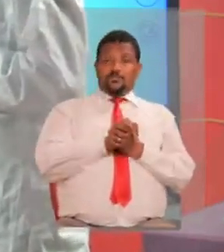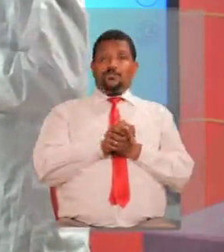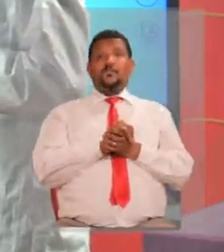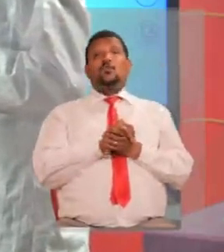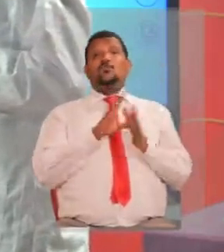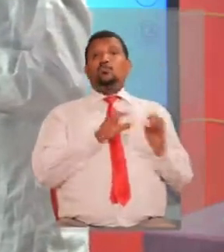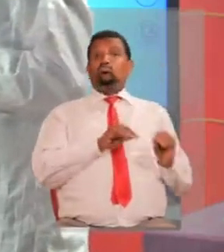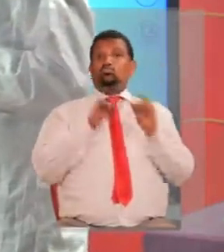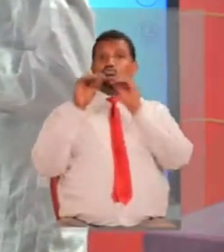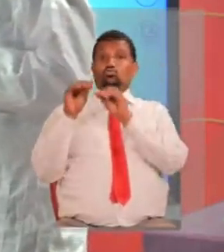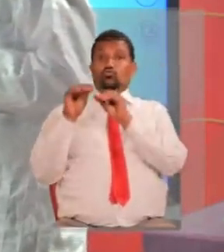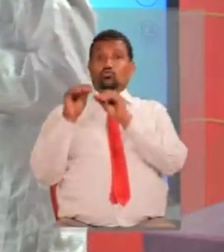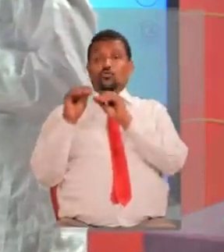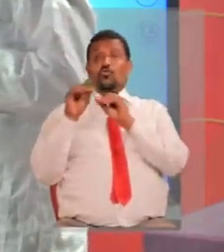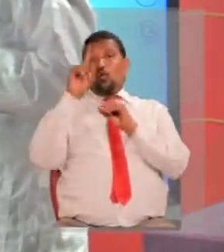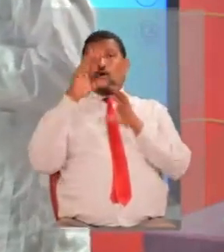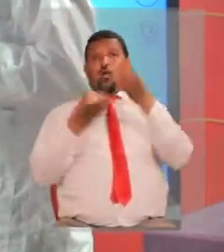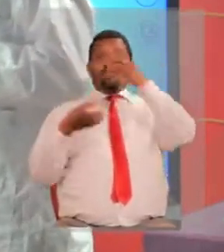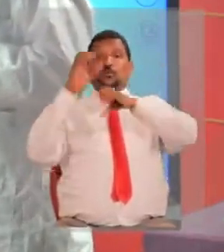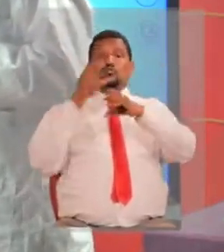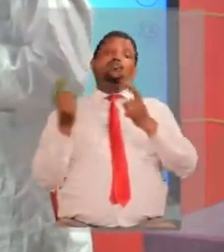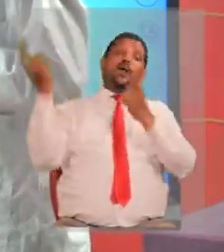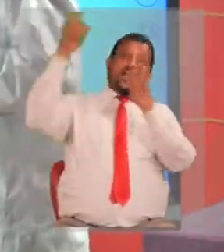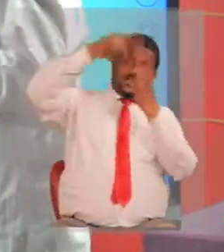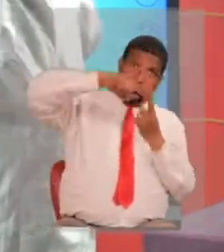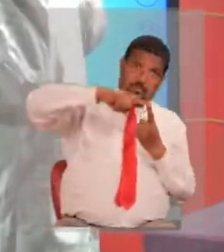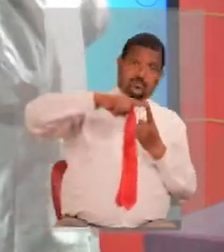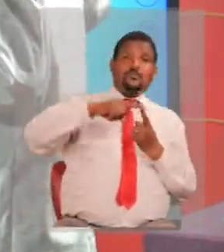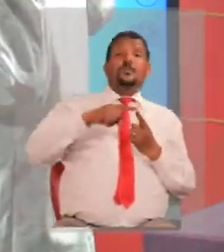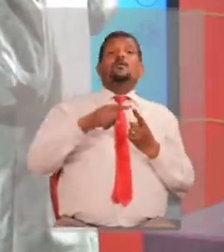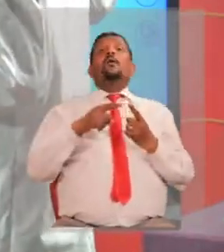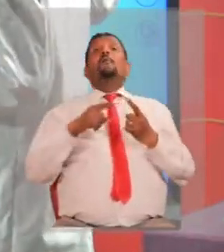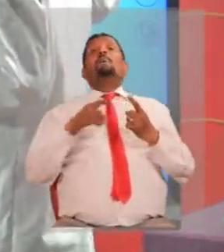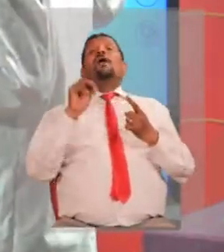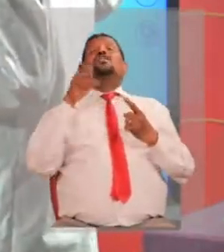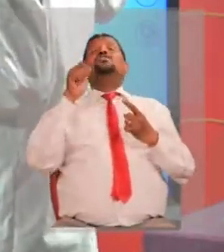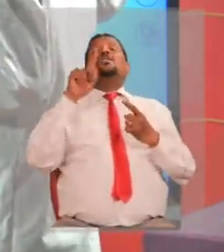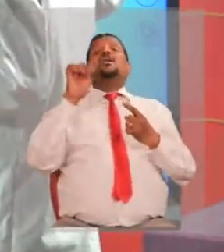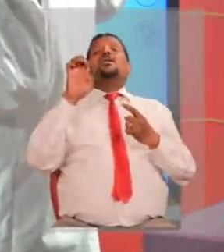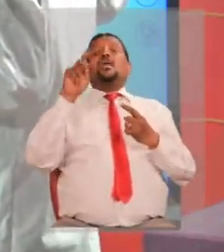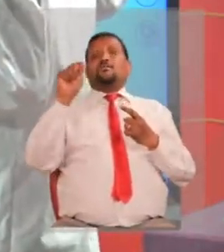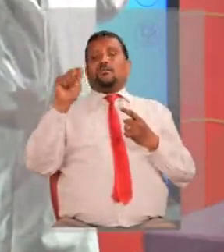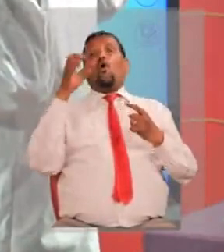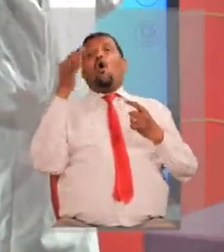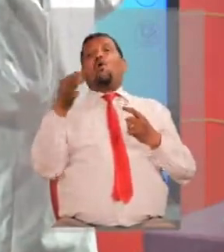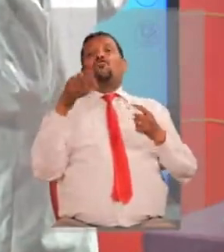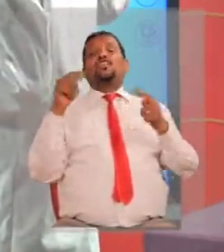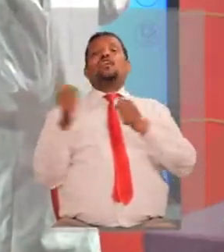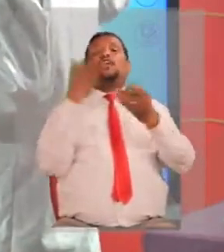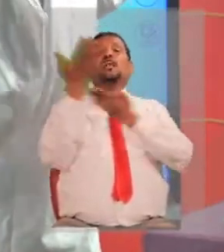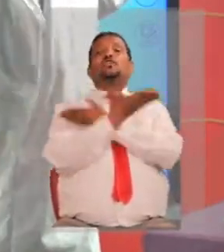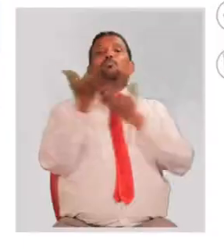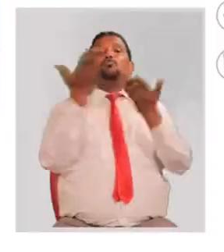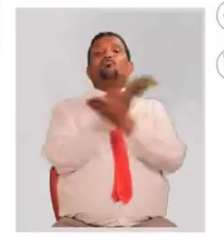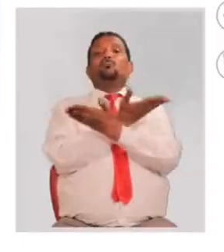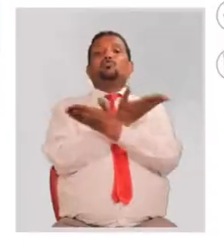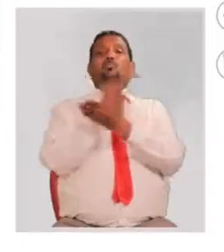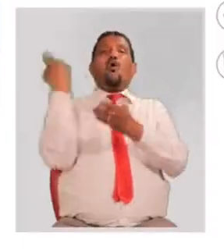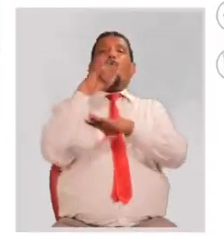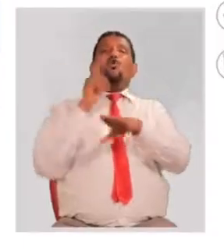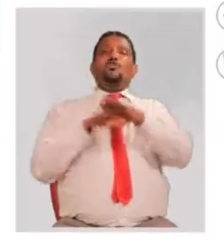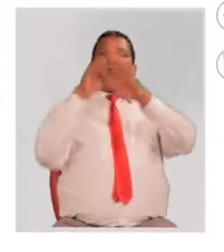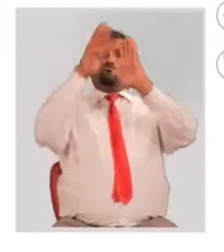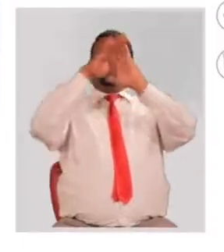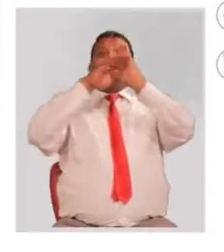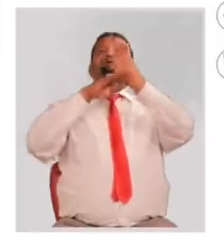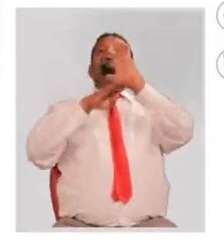we move from one combination to another, the marginal rate of technical substitution will always